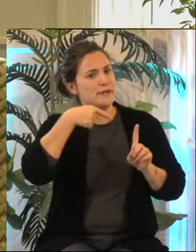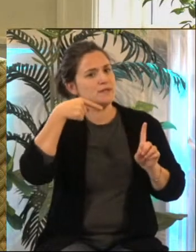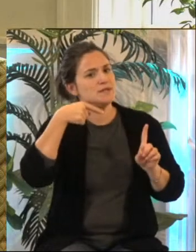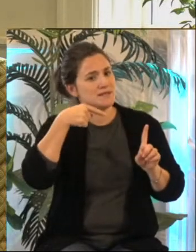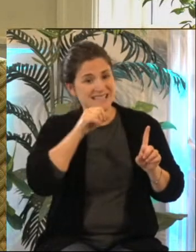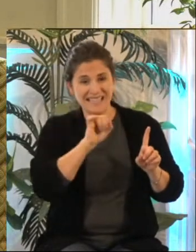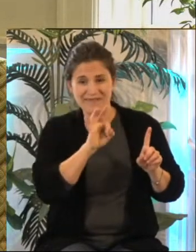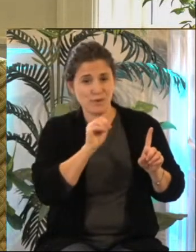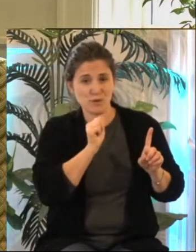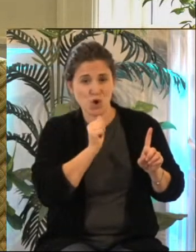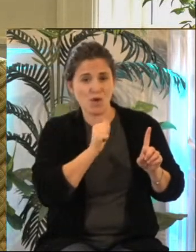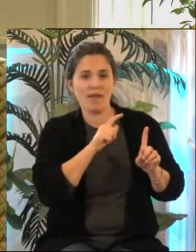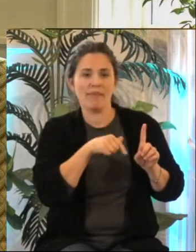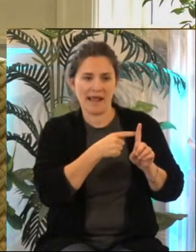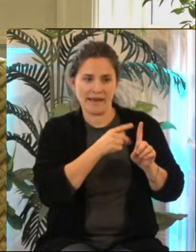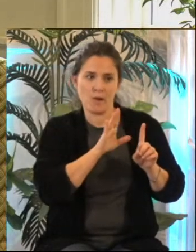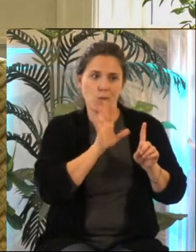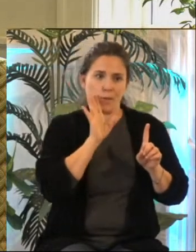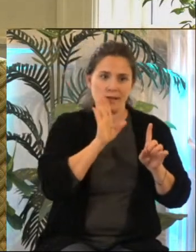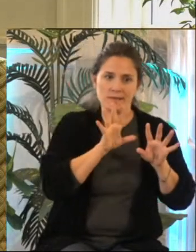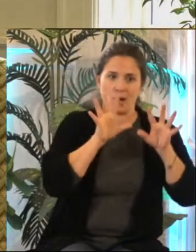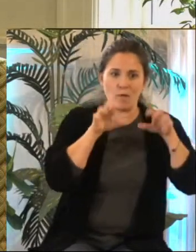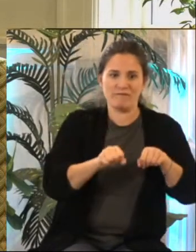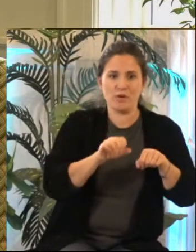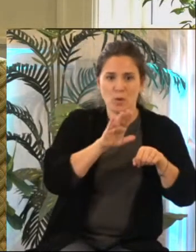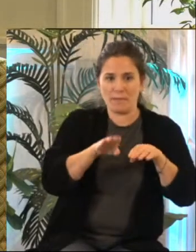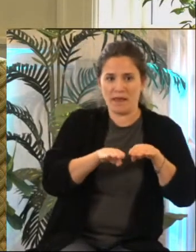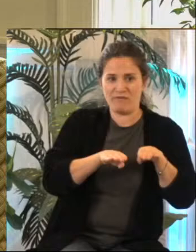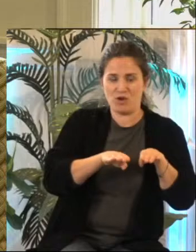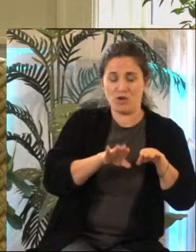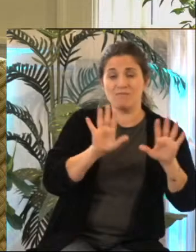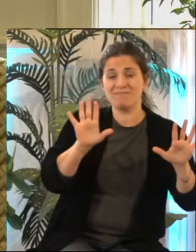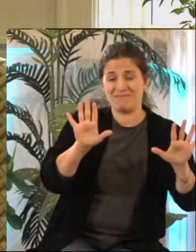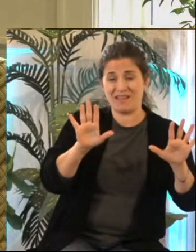us. When I was young, I'll give you an example. When I was young,